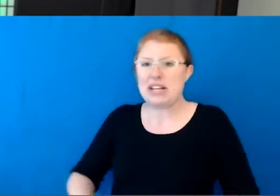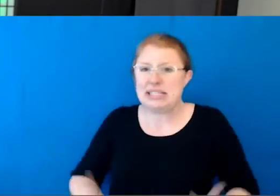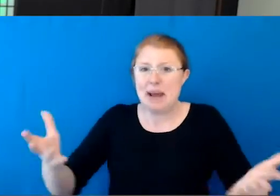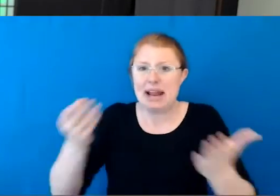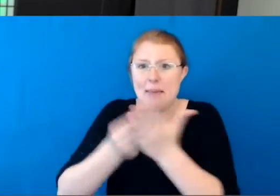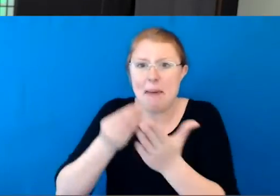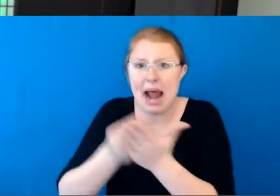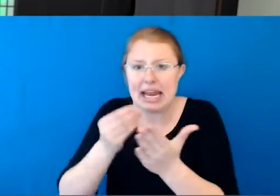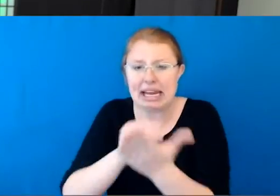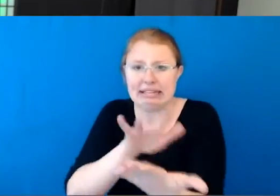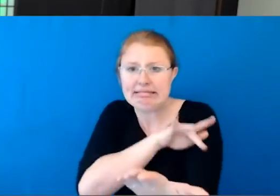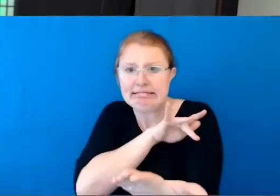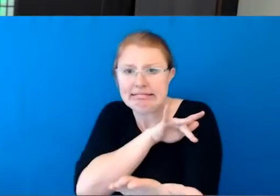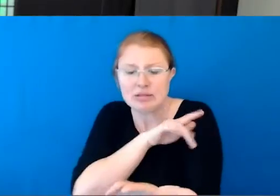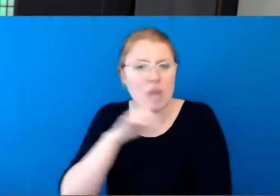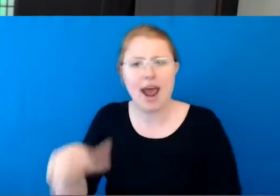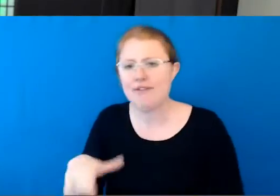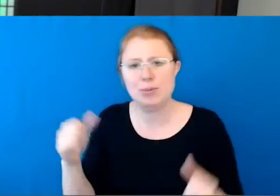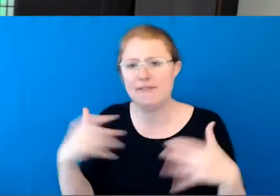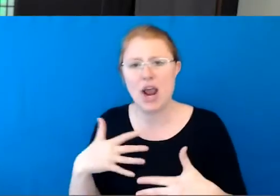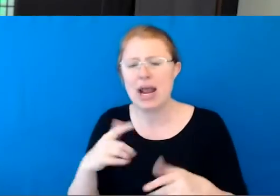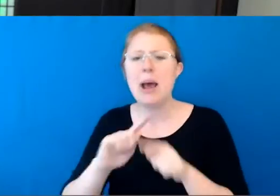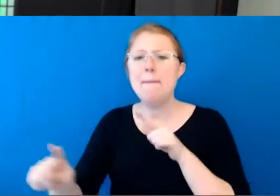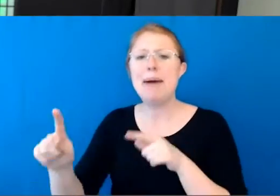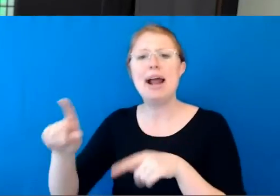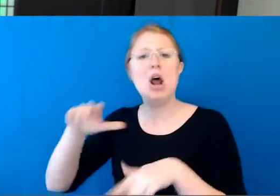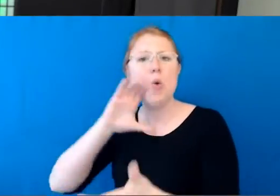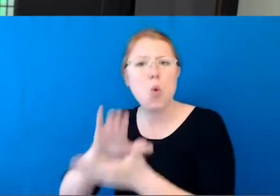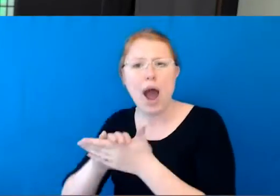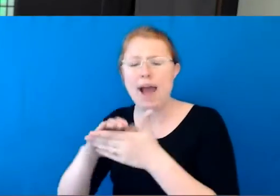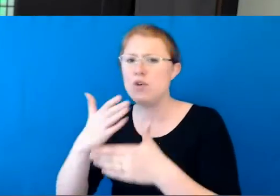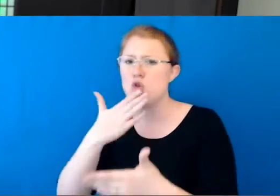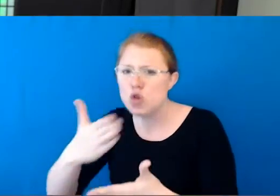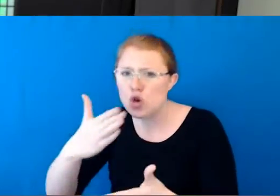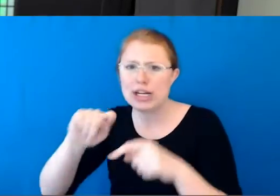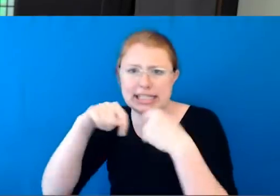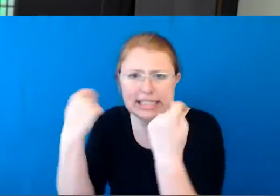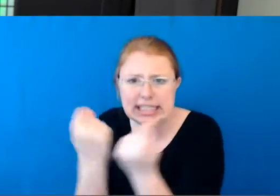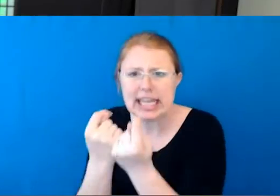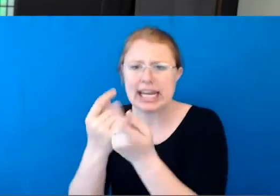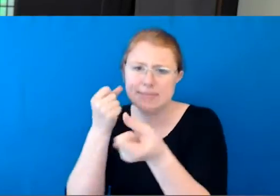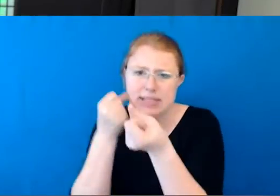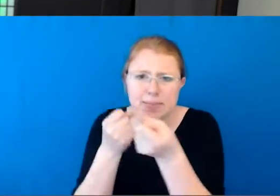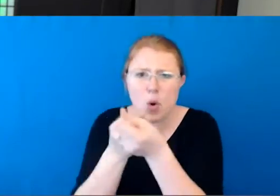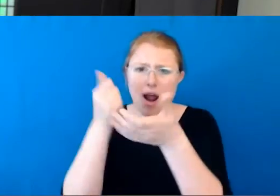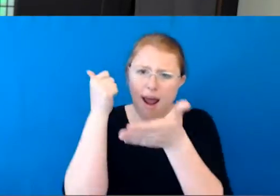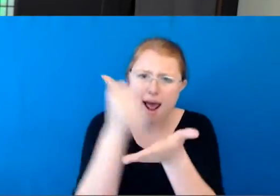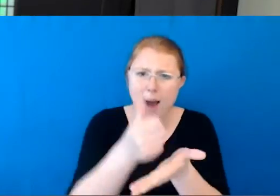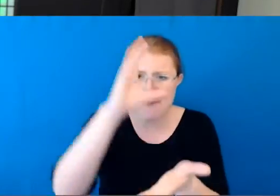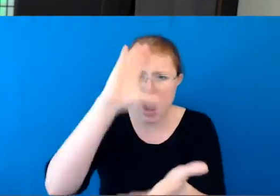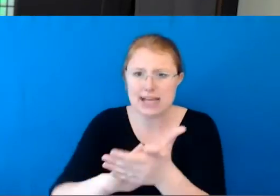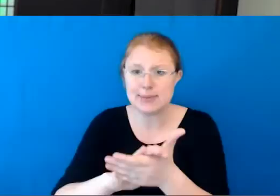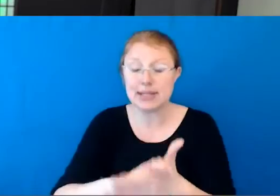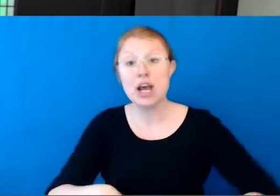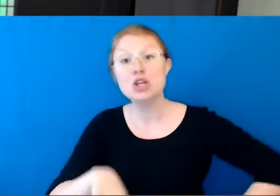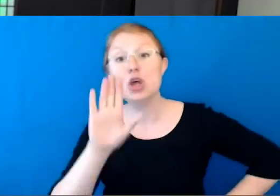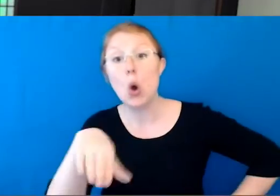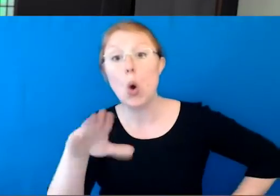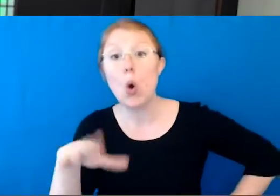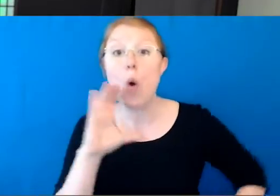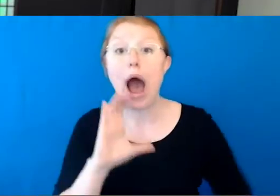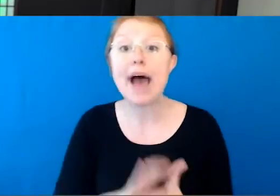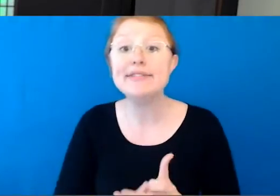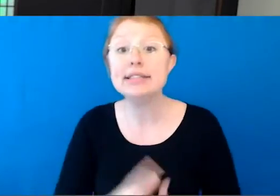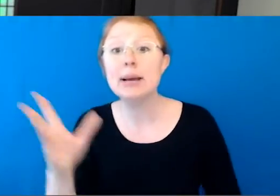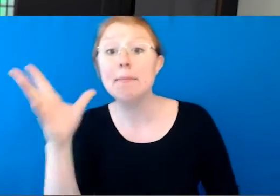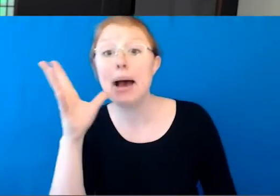helpmeet, complementing and completing her husband. So wives, moms, this is where you become